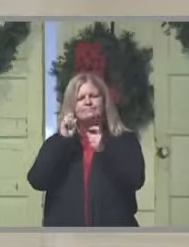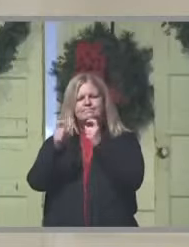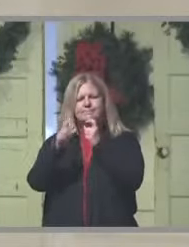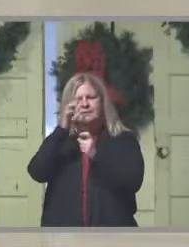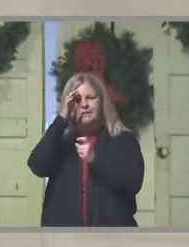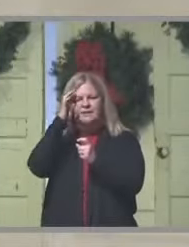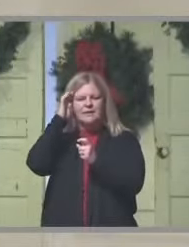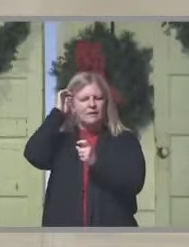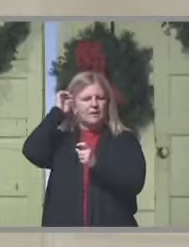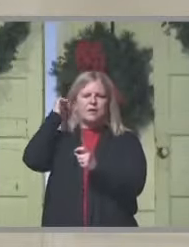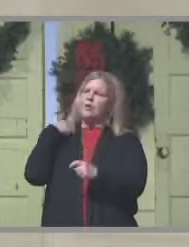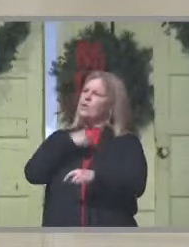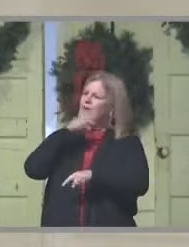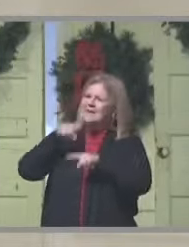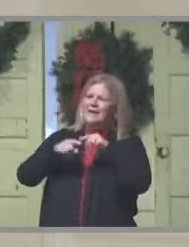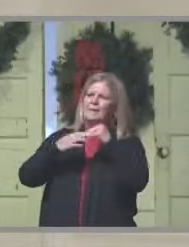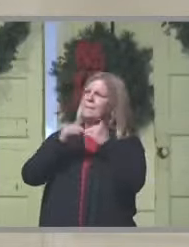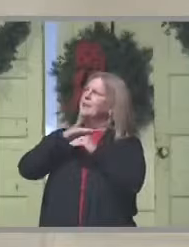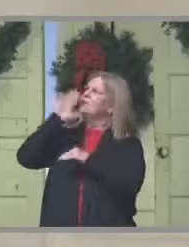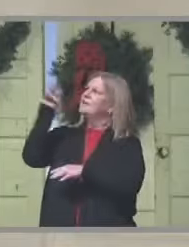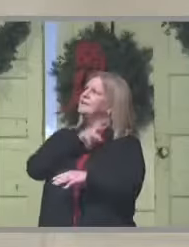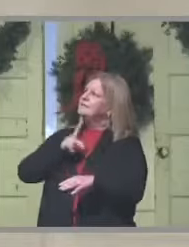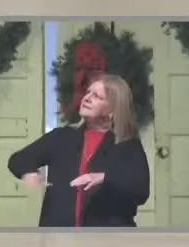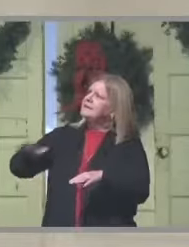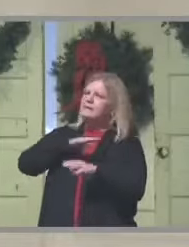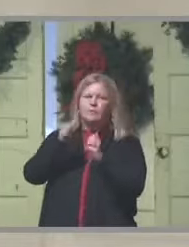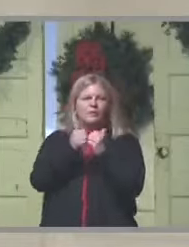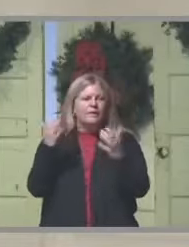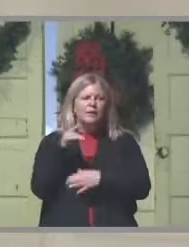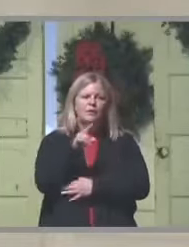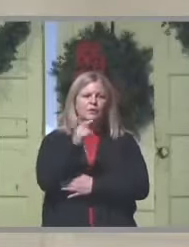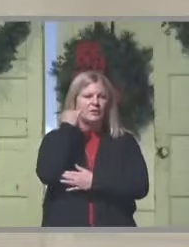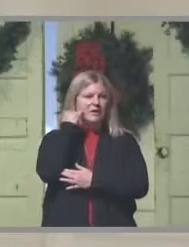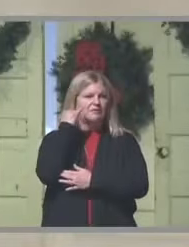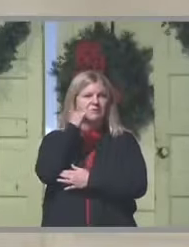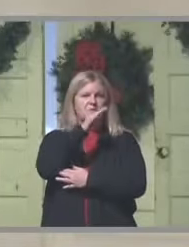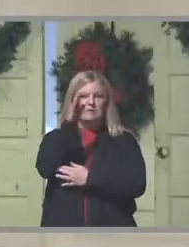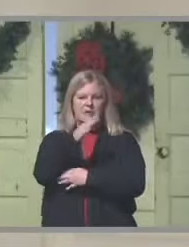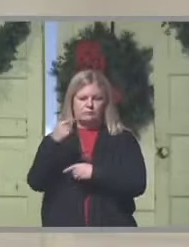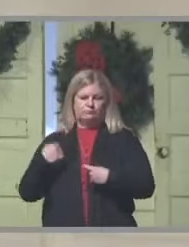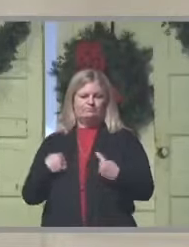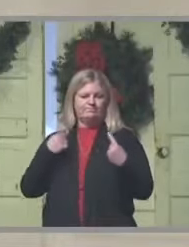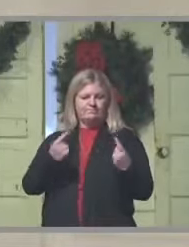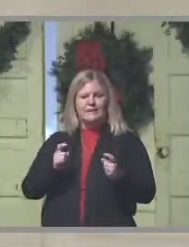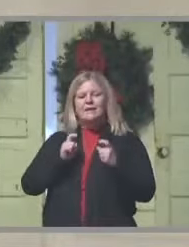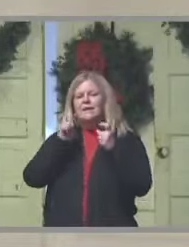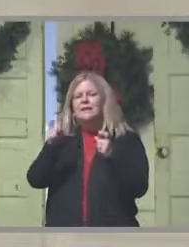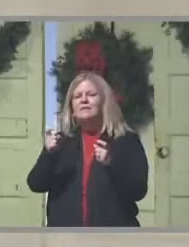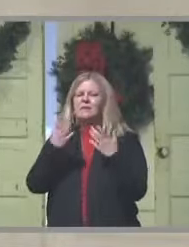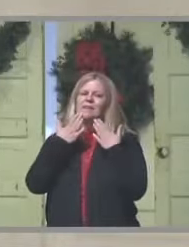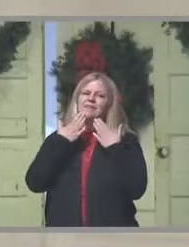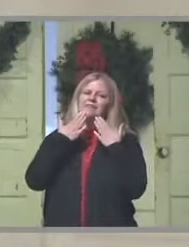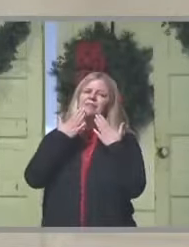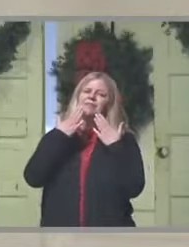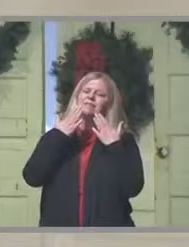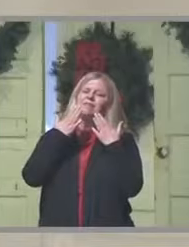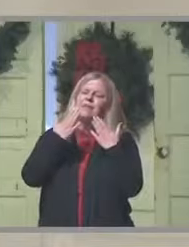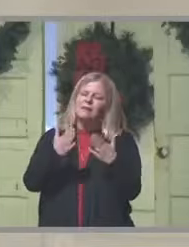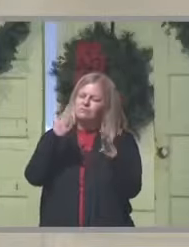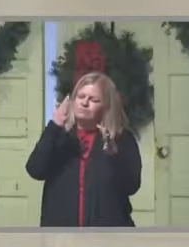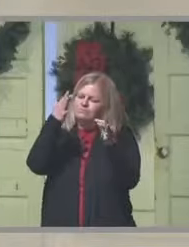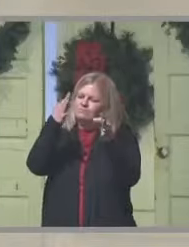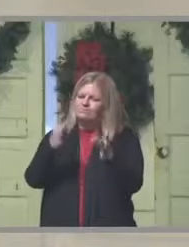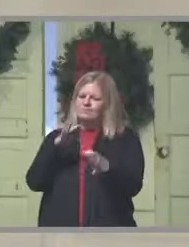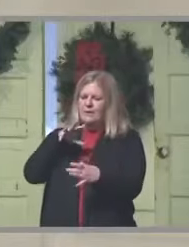We cannot build God's kingdom without you. If you've never given before, we want to thank you for being committed to being